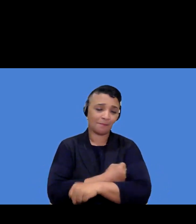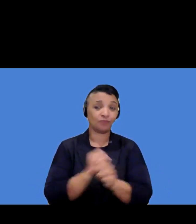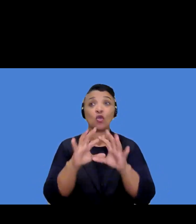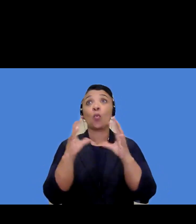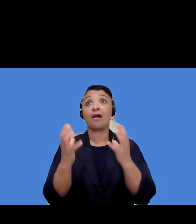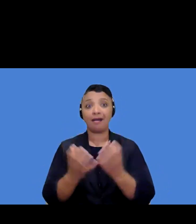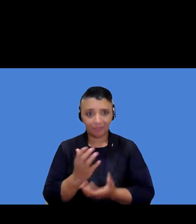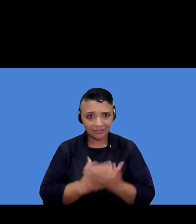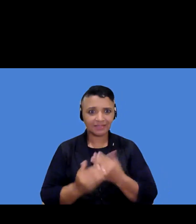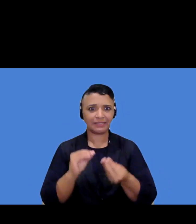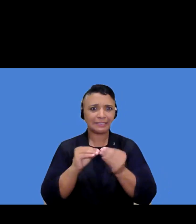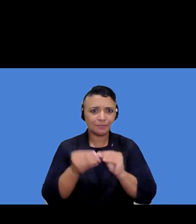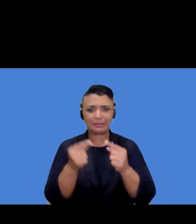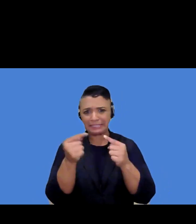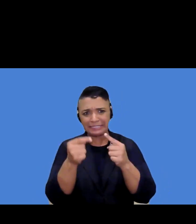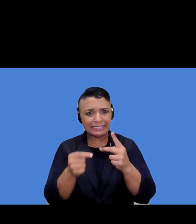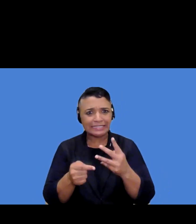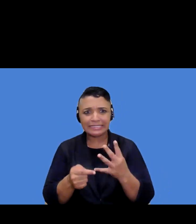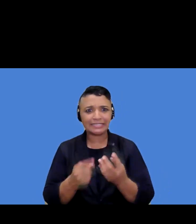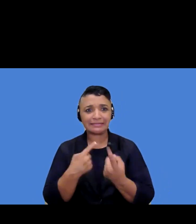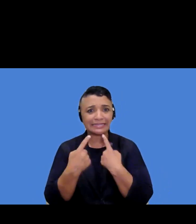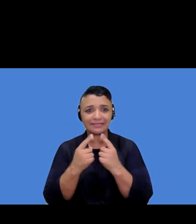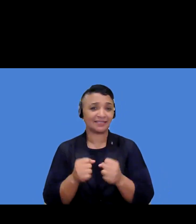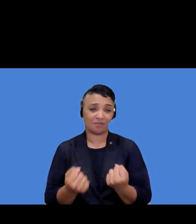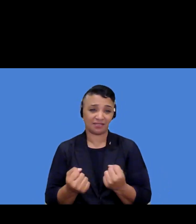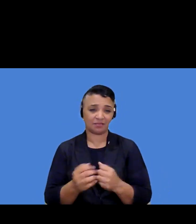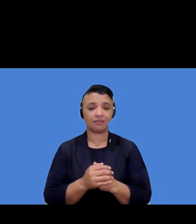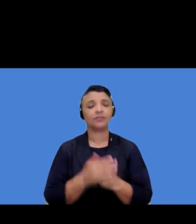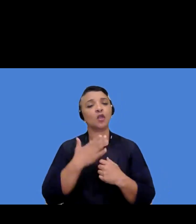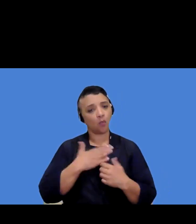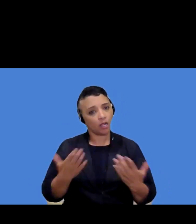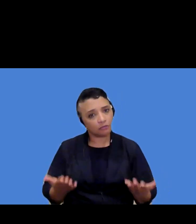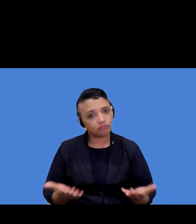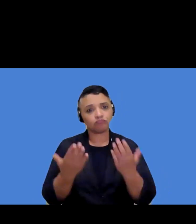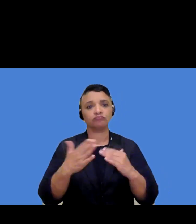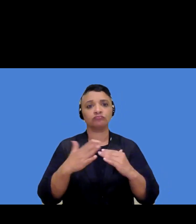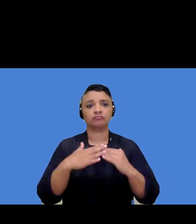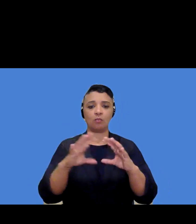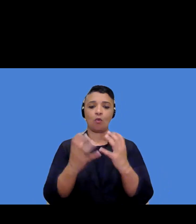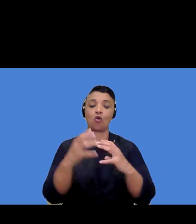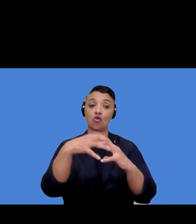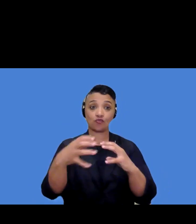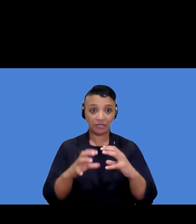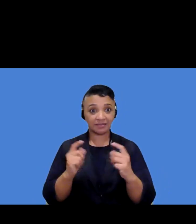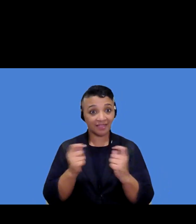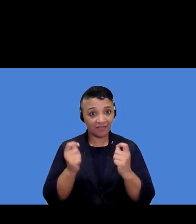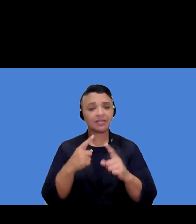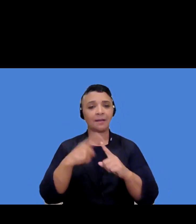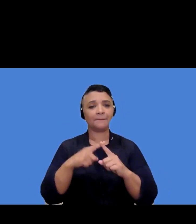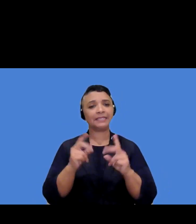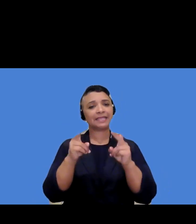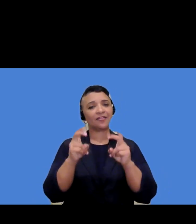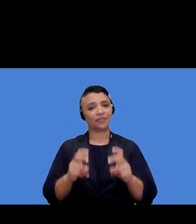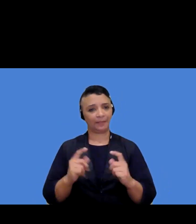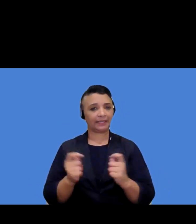then promoting the organization of regional events or thematic events. At